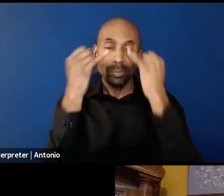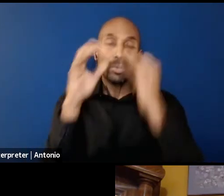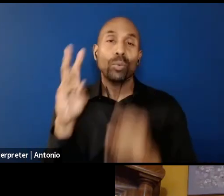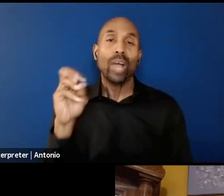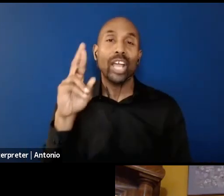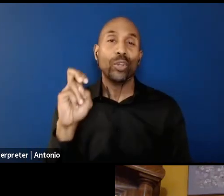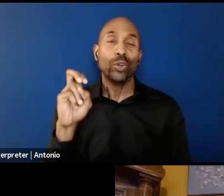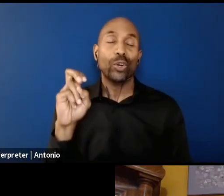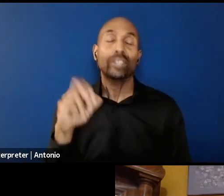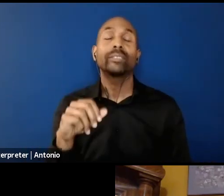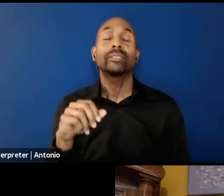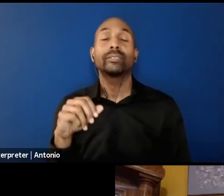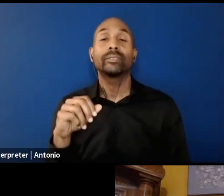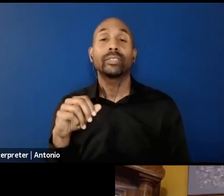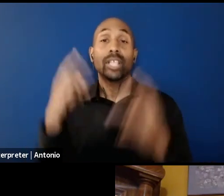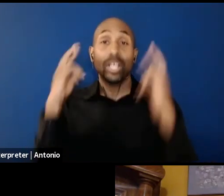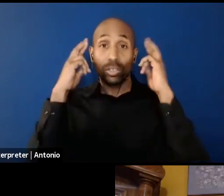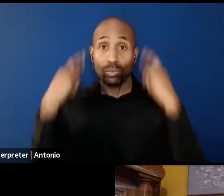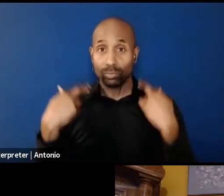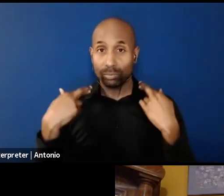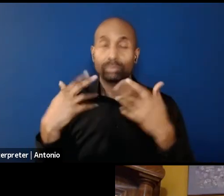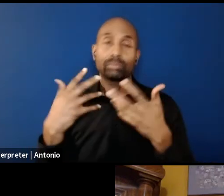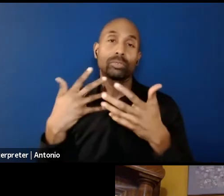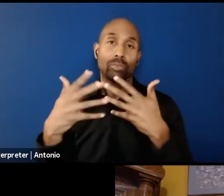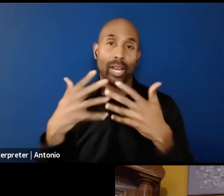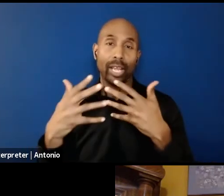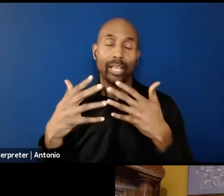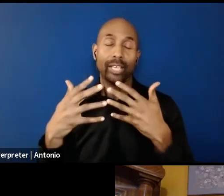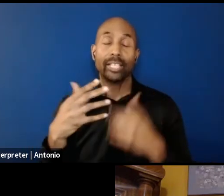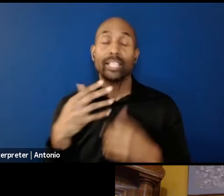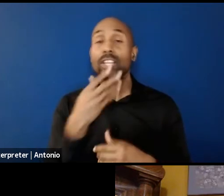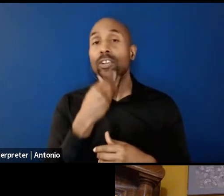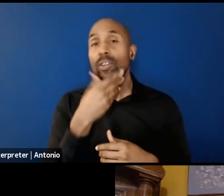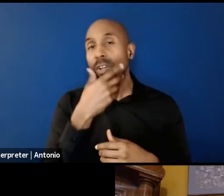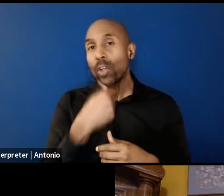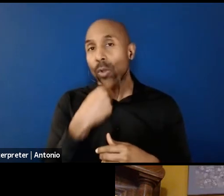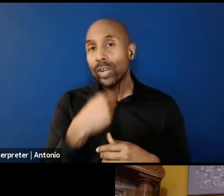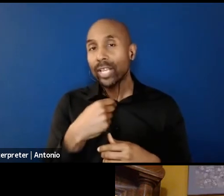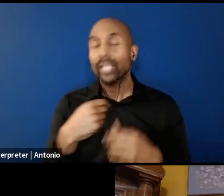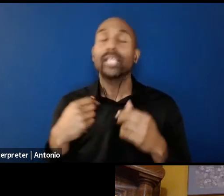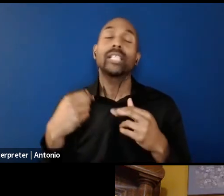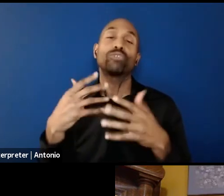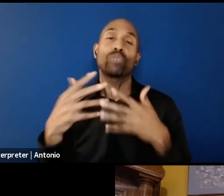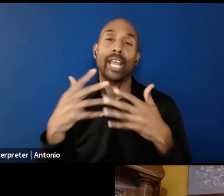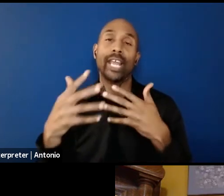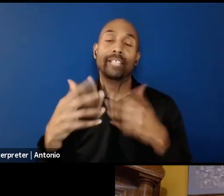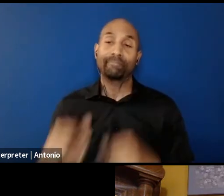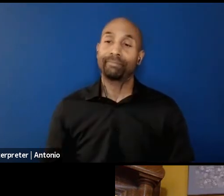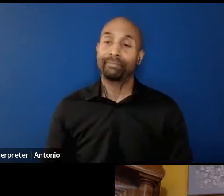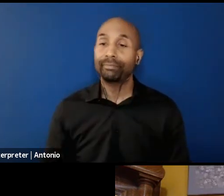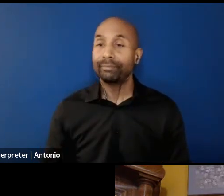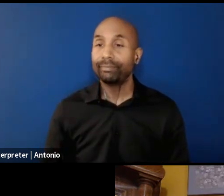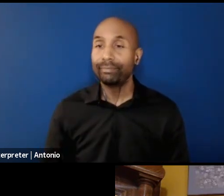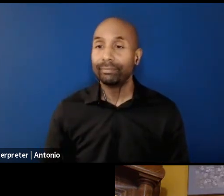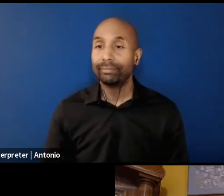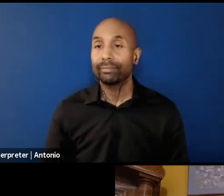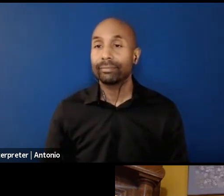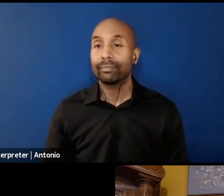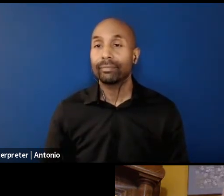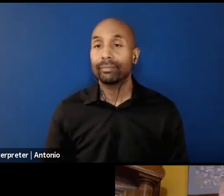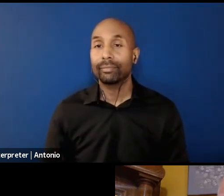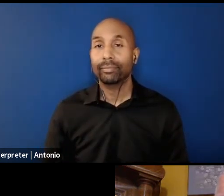dreadlocks, gray dreadlocks, gray goatee. I'm going to be reading something that I wrote